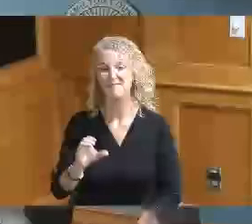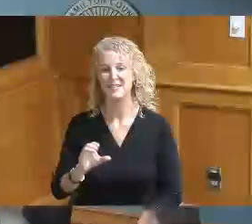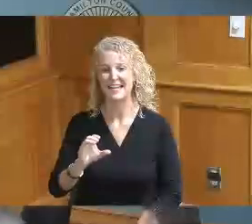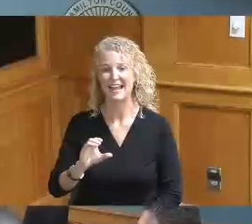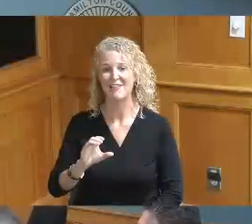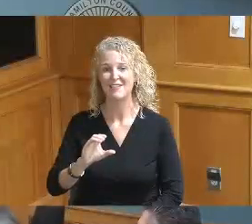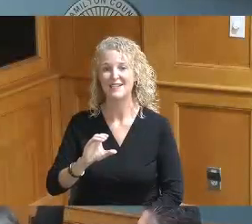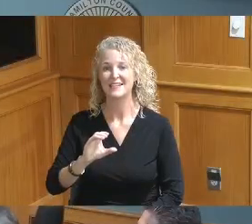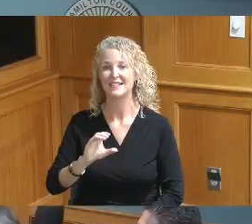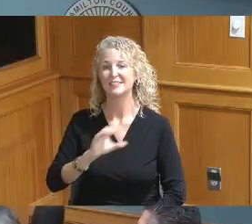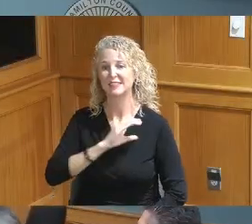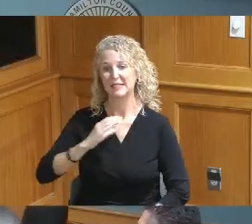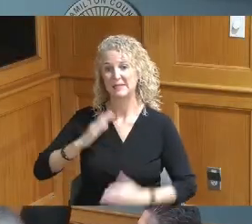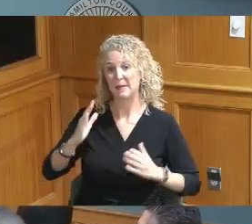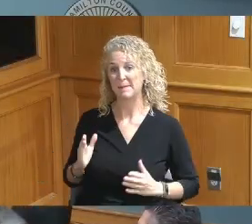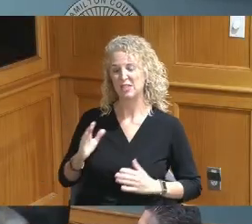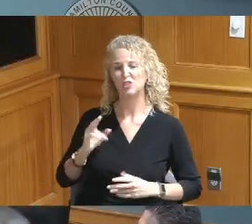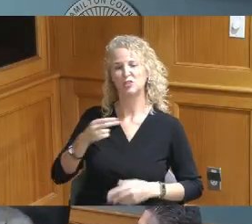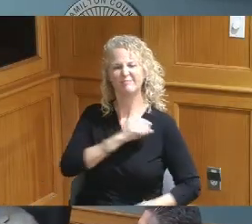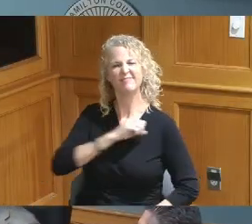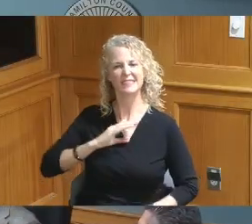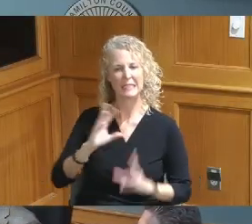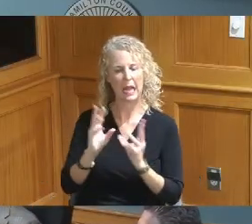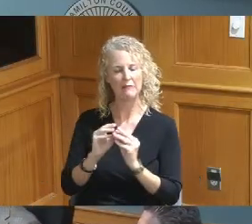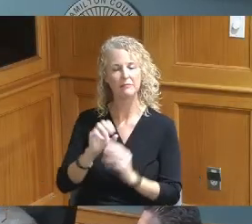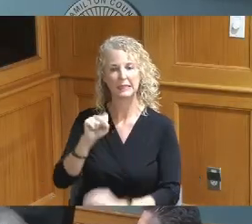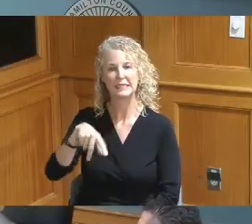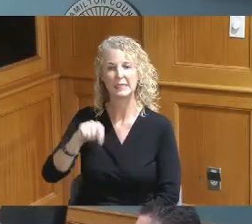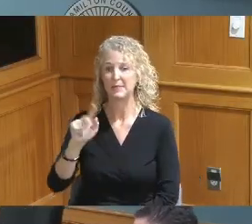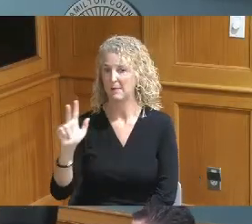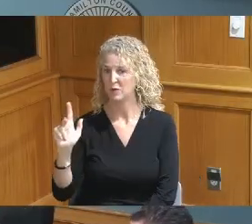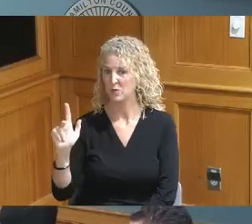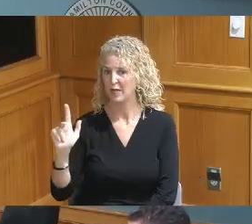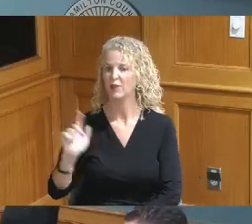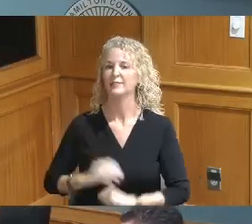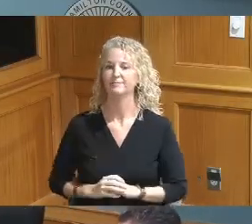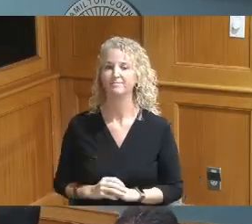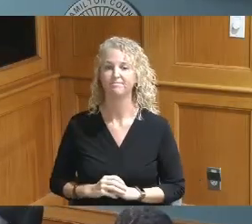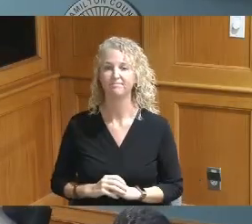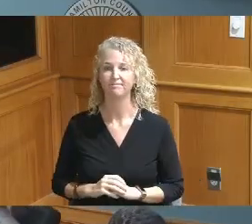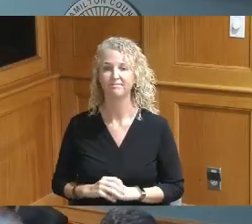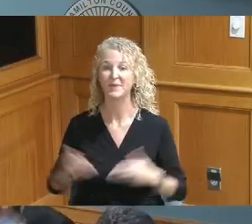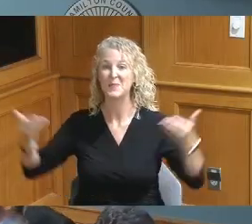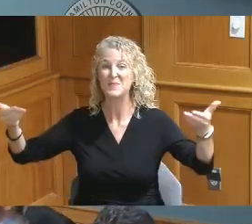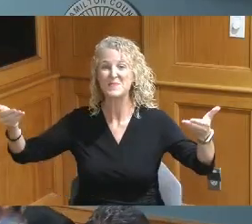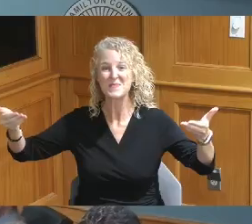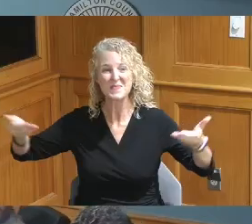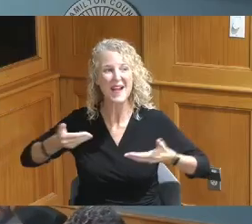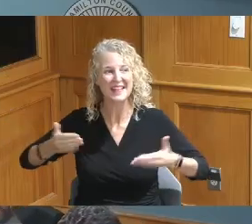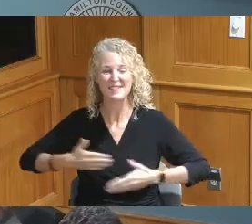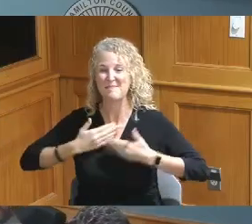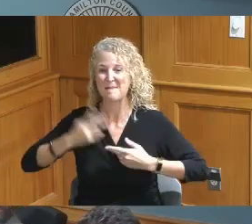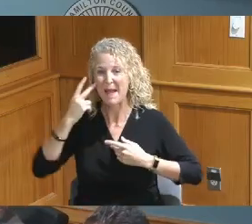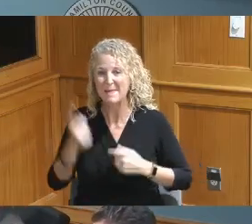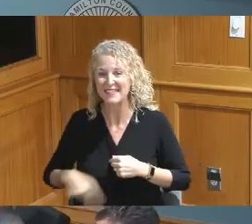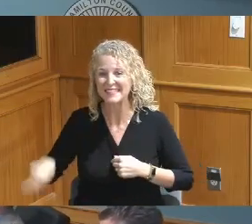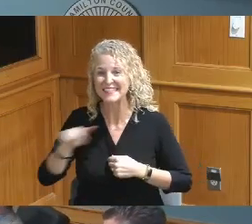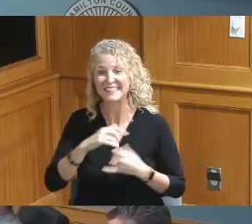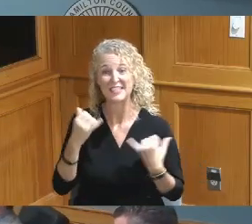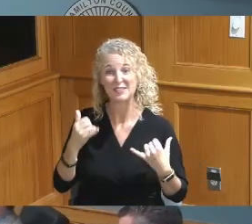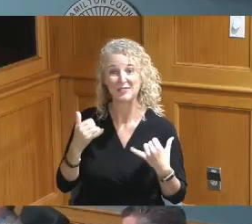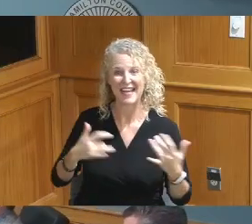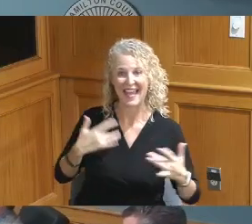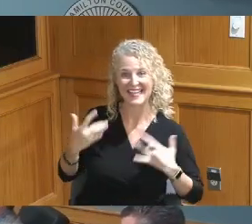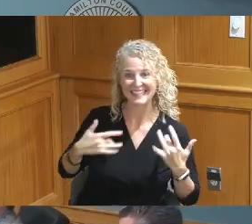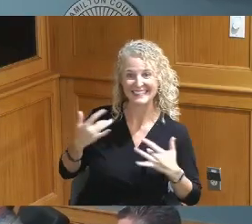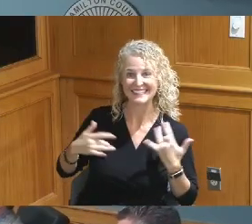County Commissioners. It's our staff meeting, September 23rd, 2025. Welcome to everyone. We've got a pretty exciting agenda